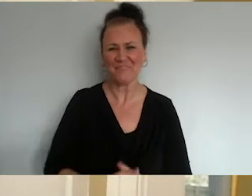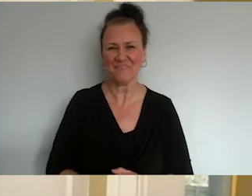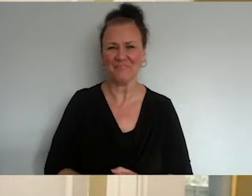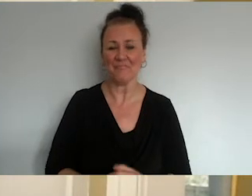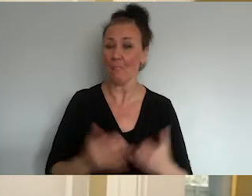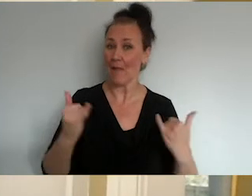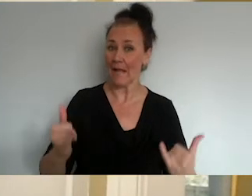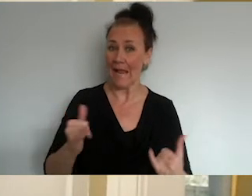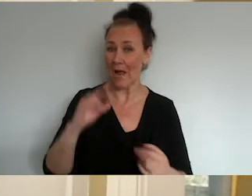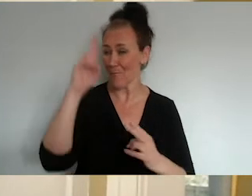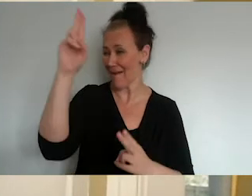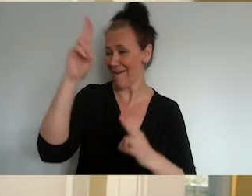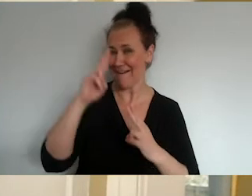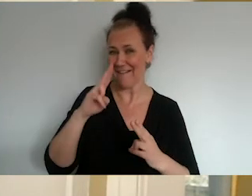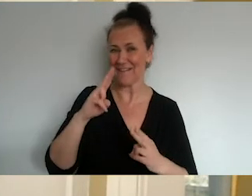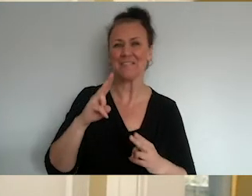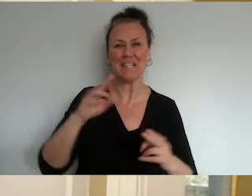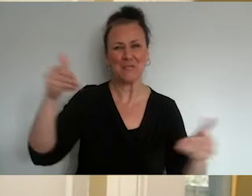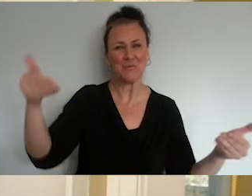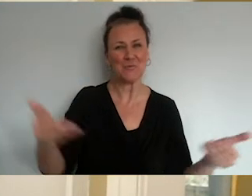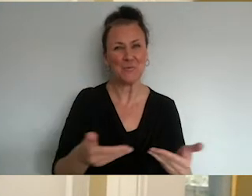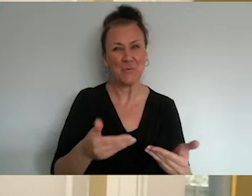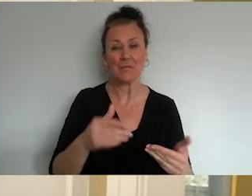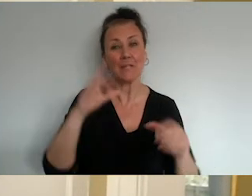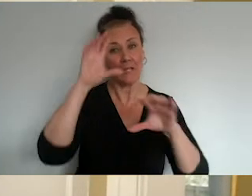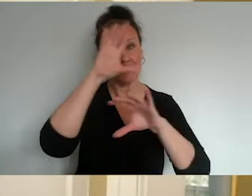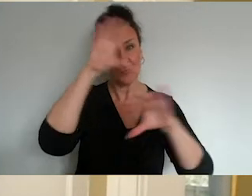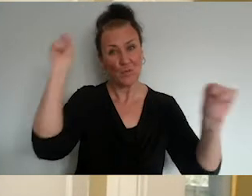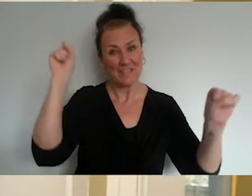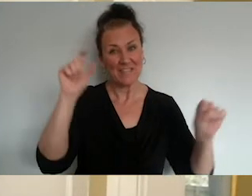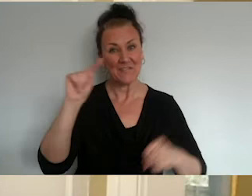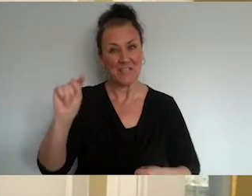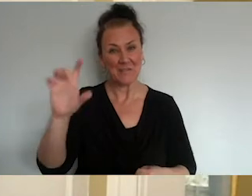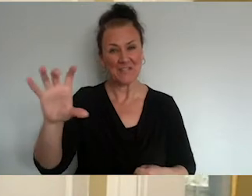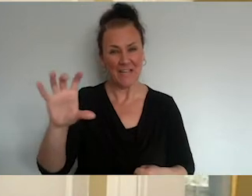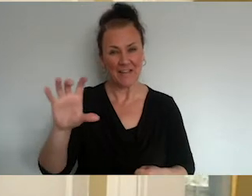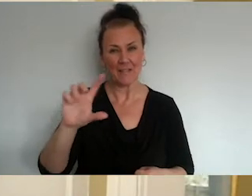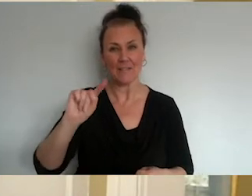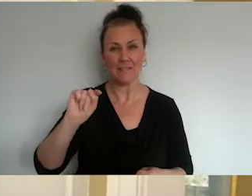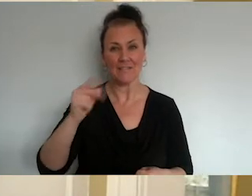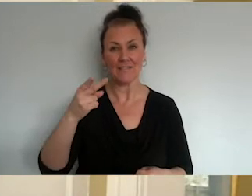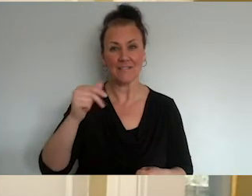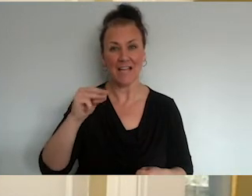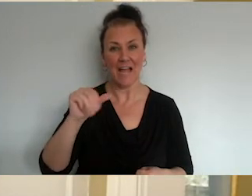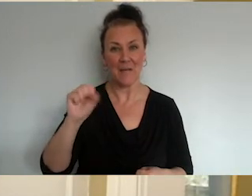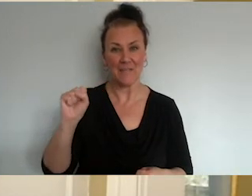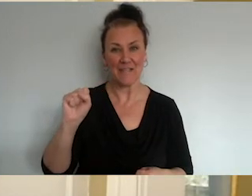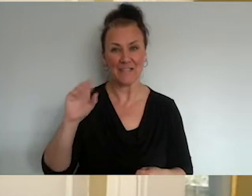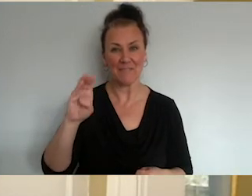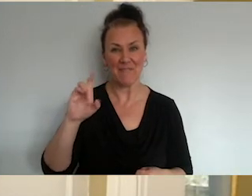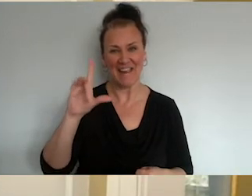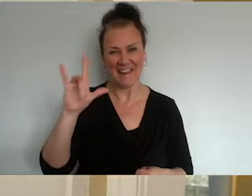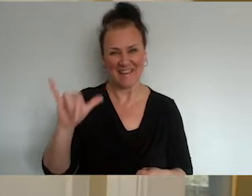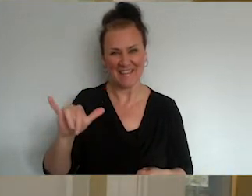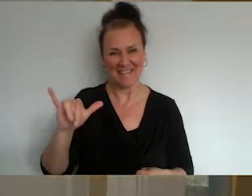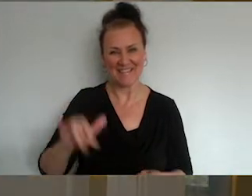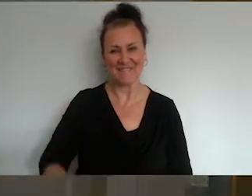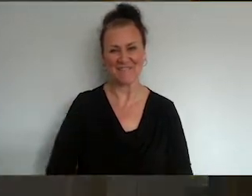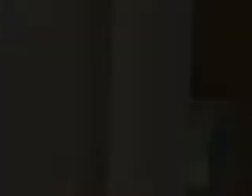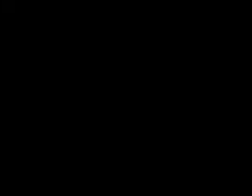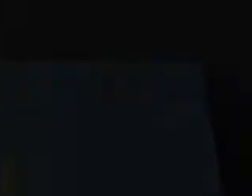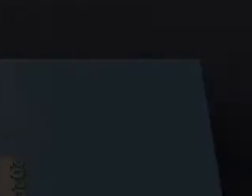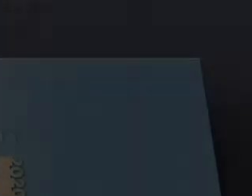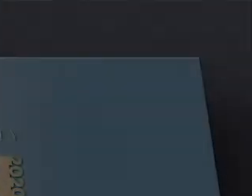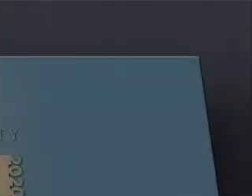to introduce and to thank for his leadership in this difficult time, the President of Teachers College, Thomas Bailey.